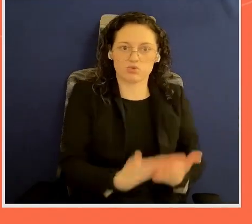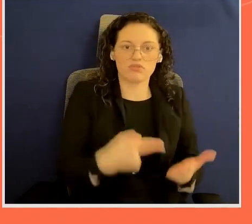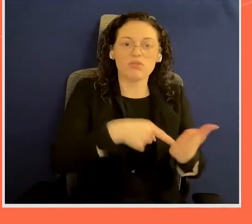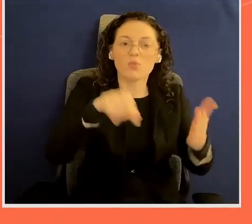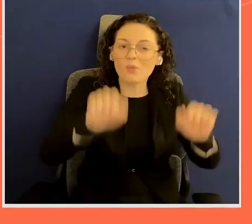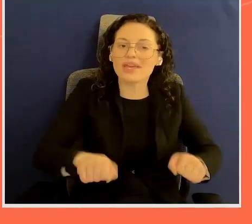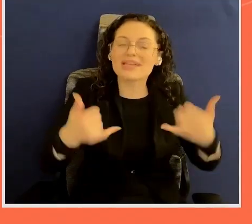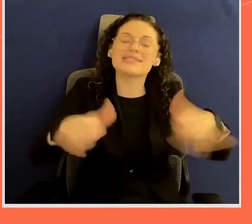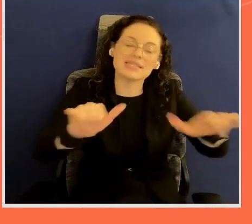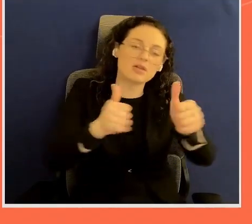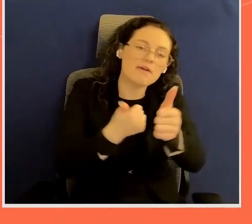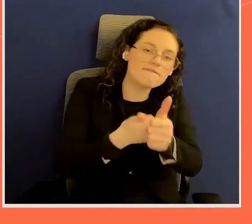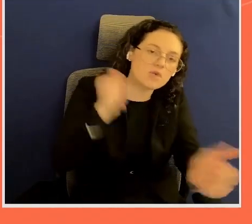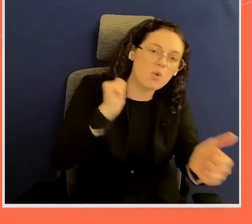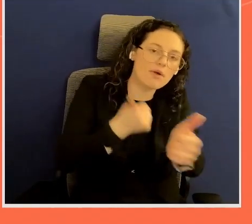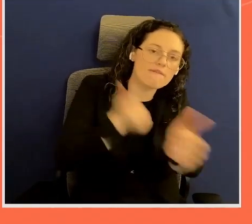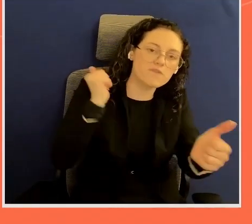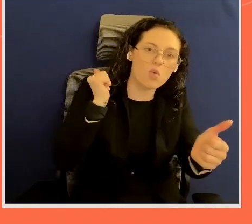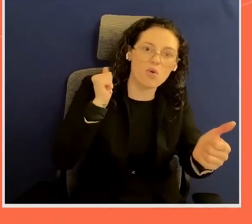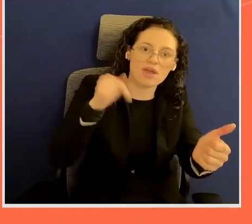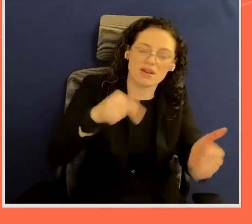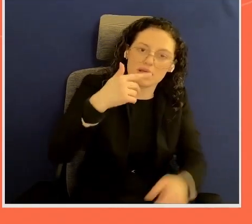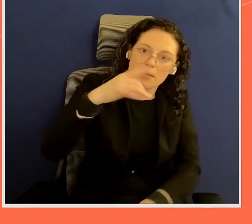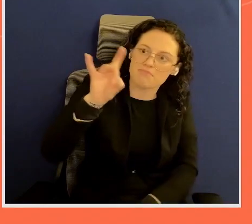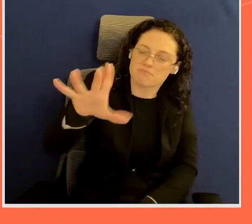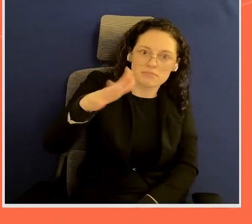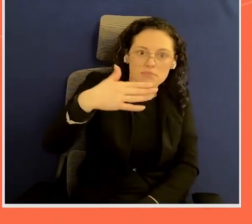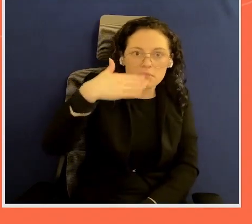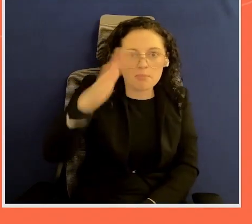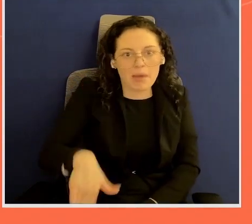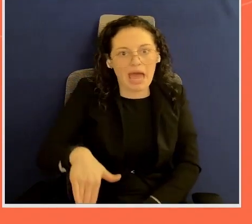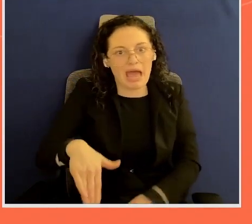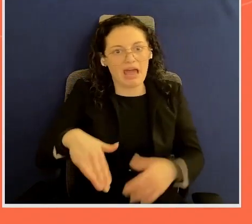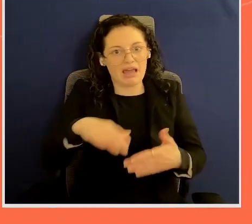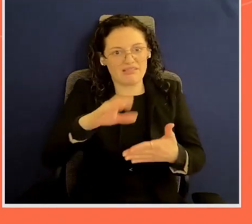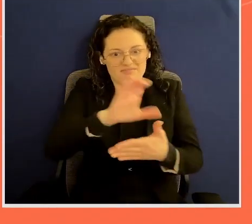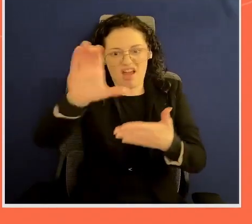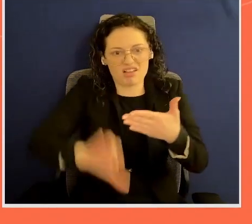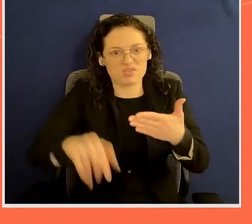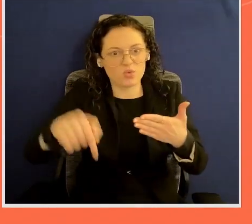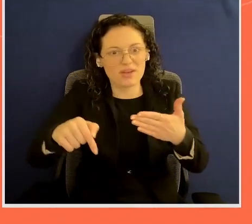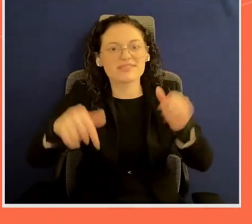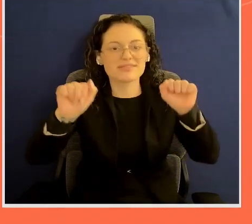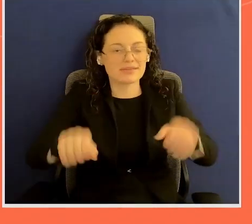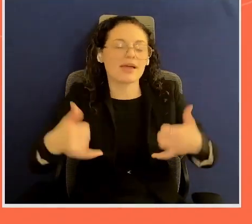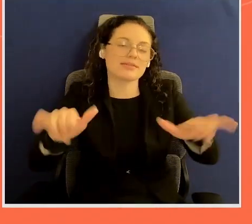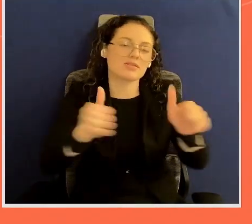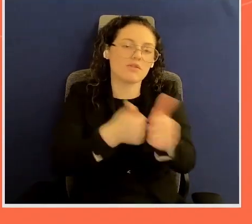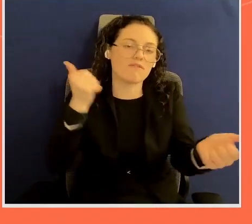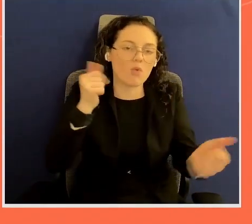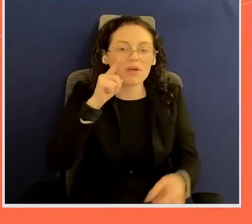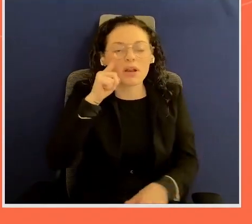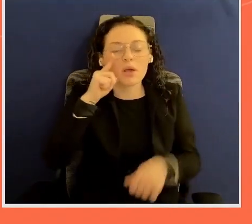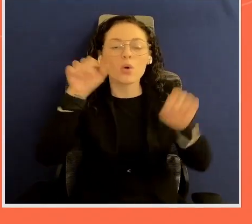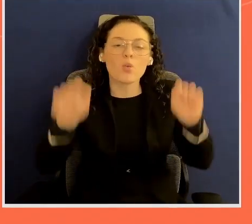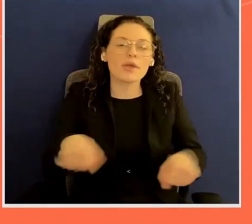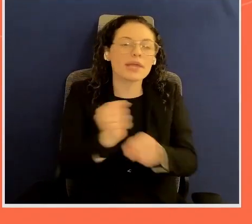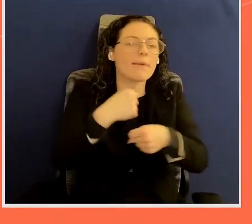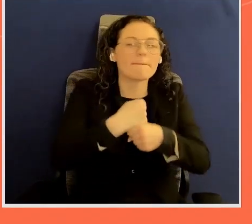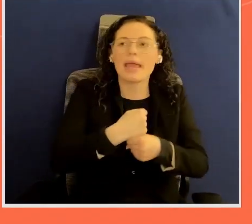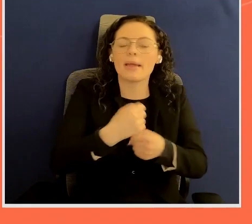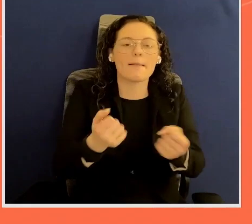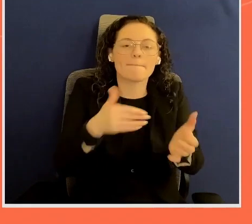Earth's surface and below the surface, obviously. The ocean has